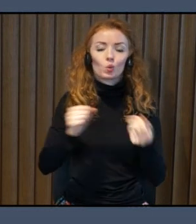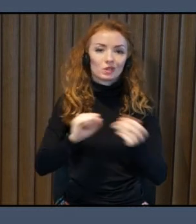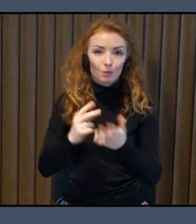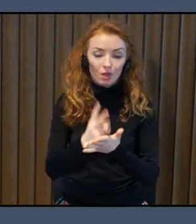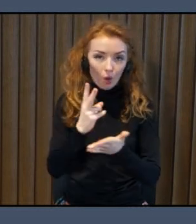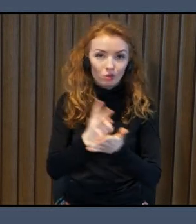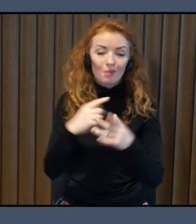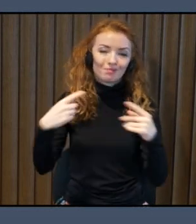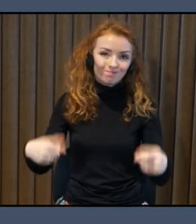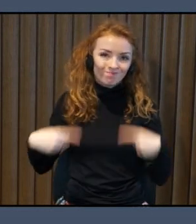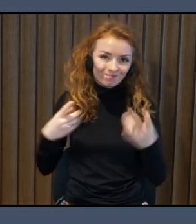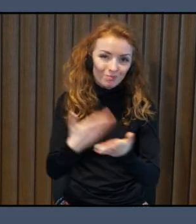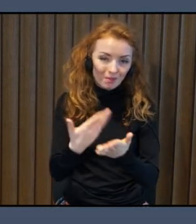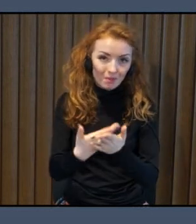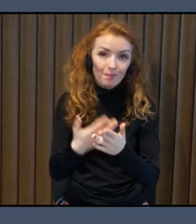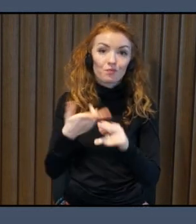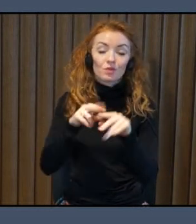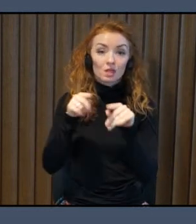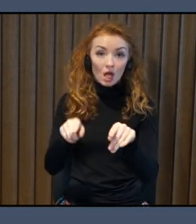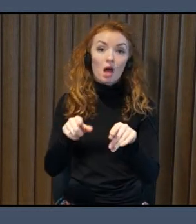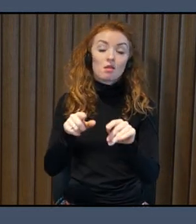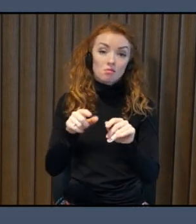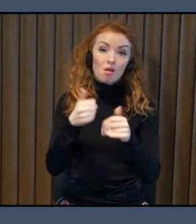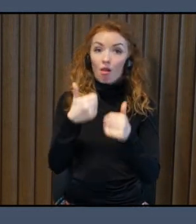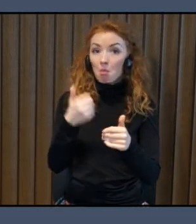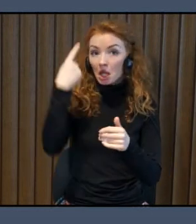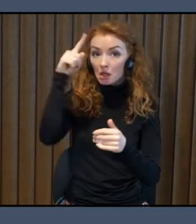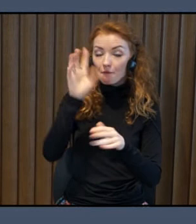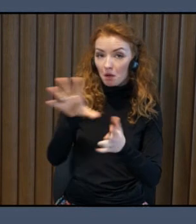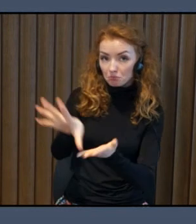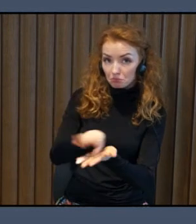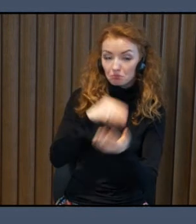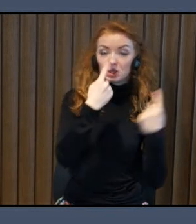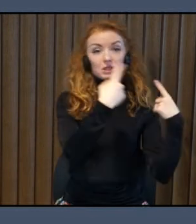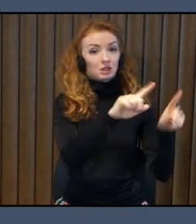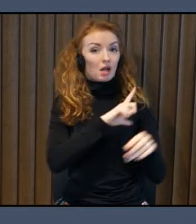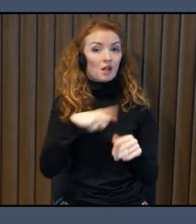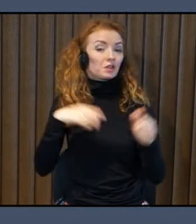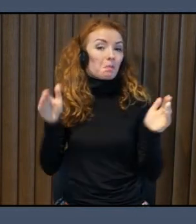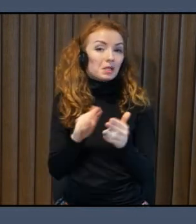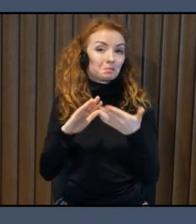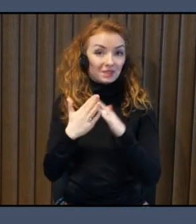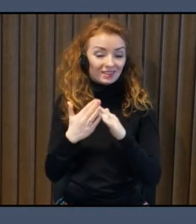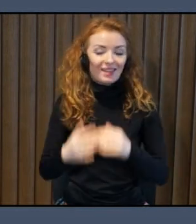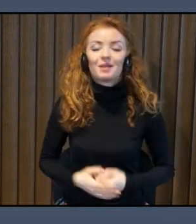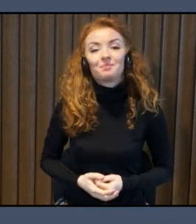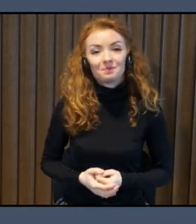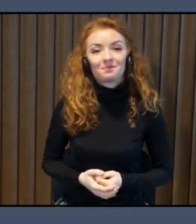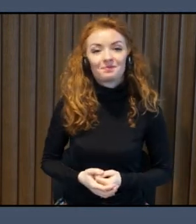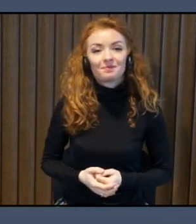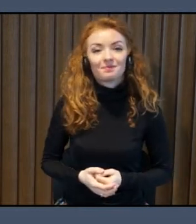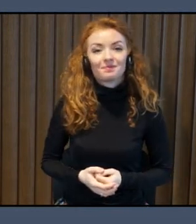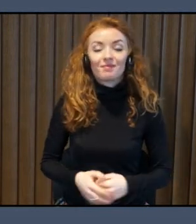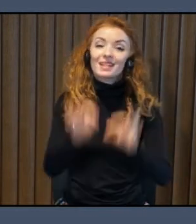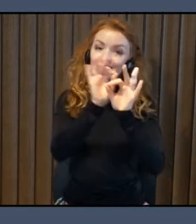cobblestone streets were not liquidated, but still they ensured the possibility for people with wheelchairs how to move around. And this